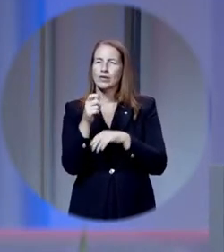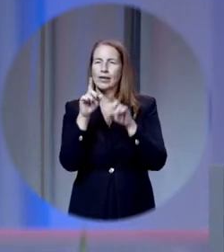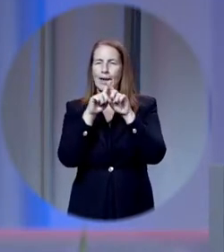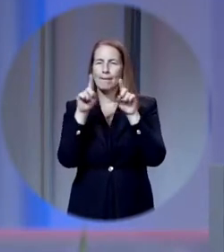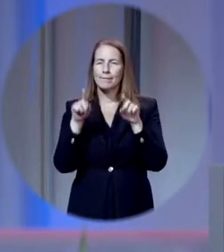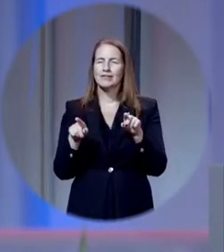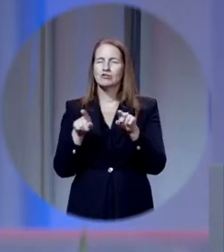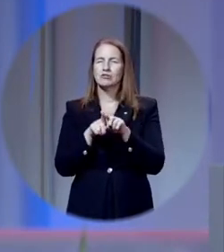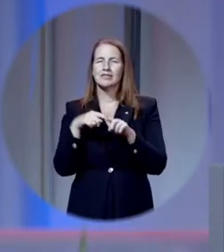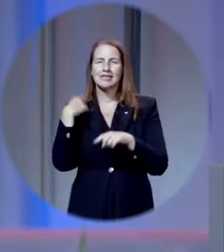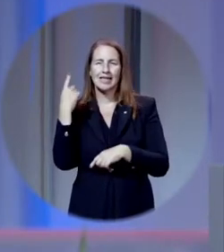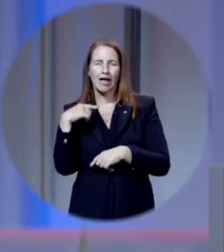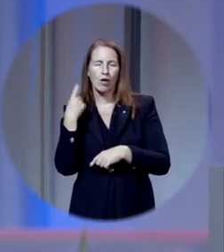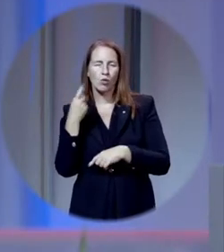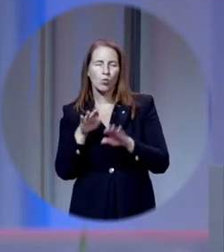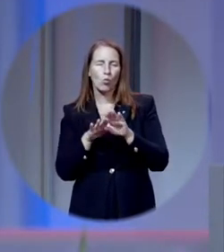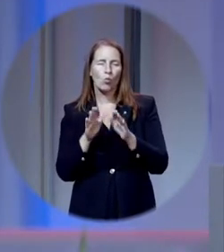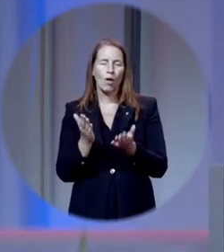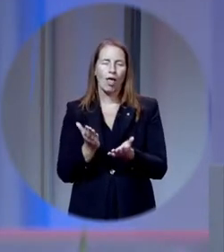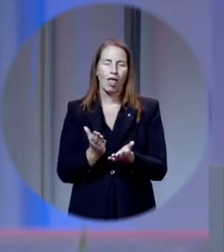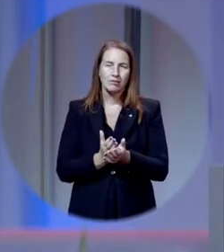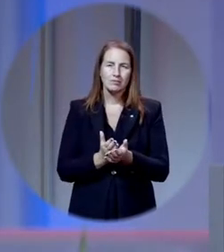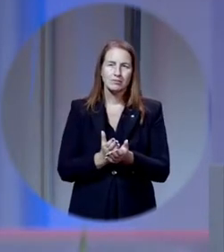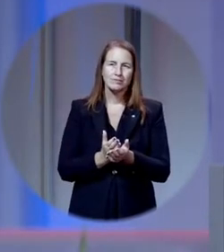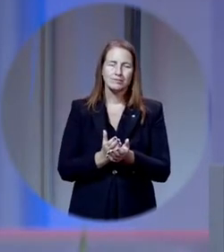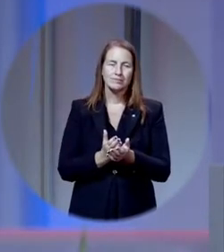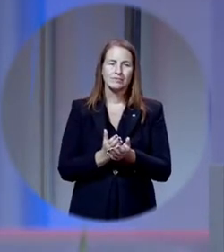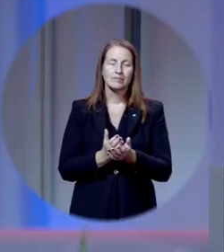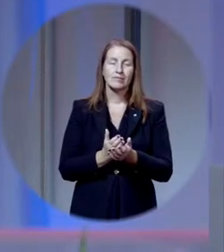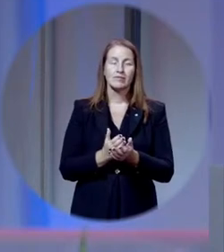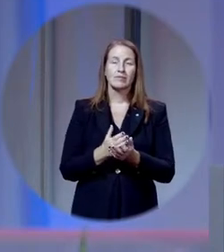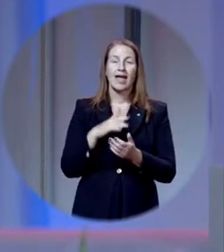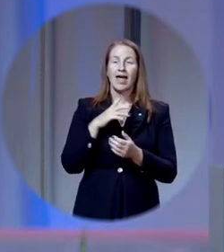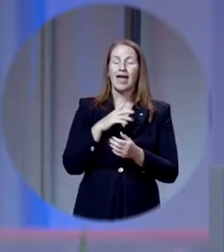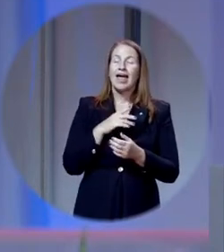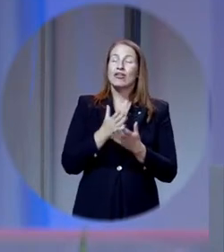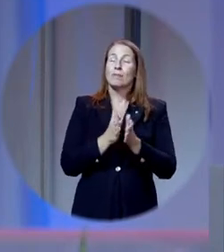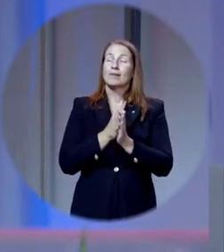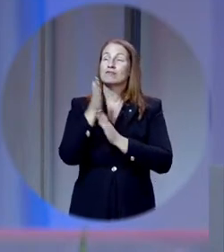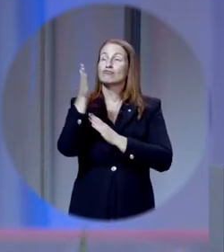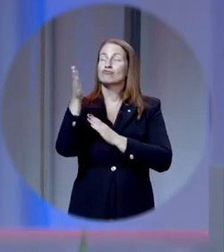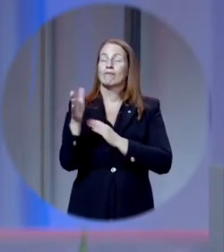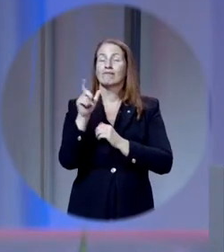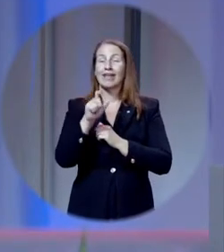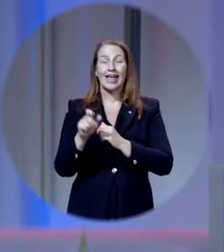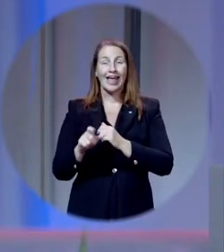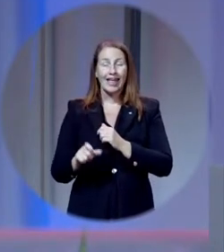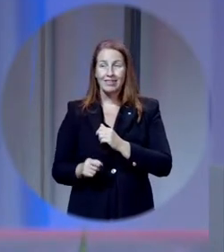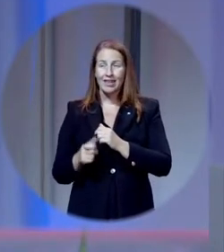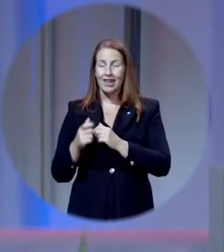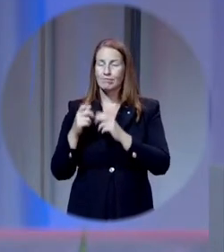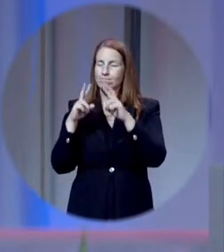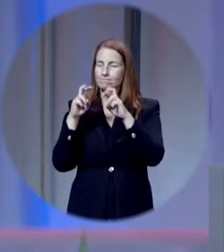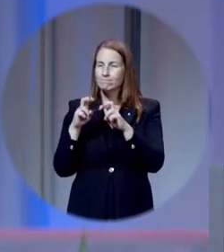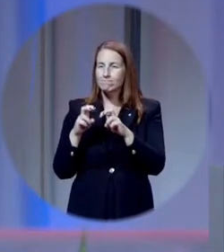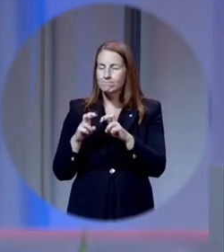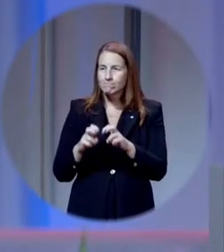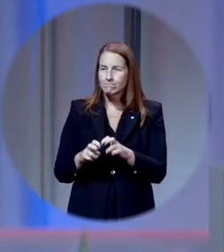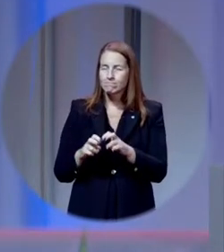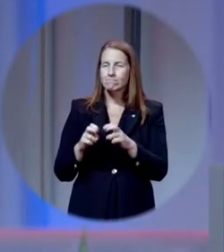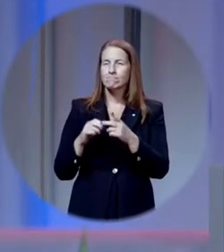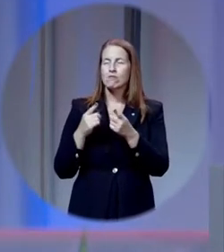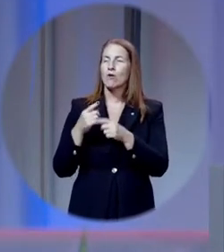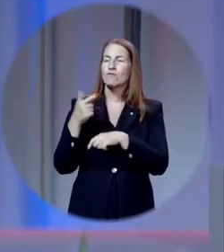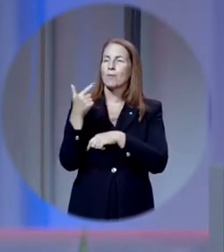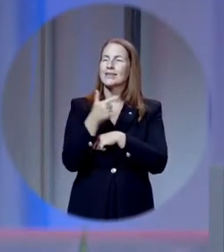today. Helen has, for example, traveled through Italy to discover not only what jazz and blues have in common with